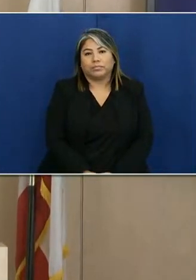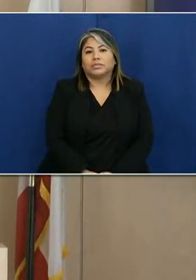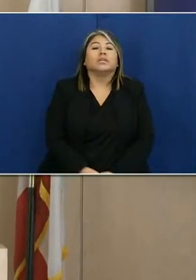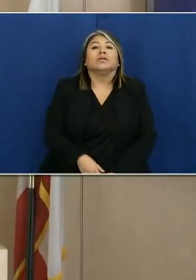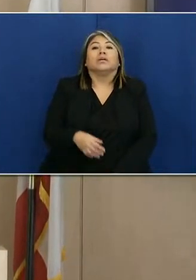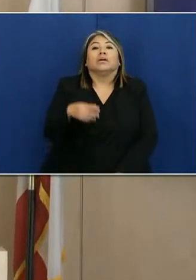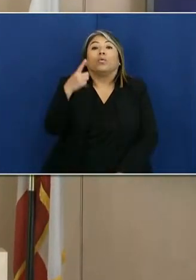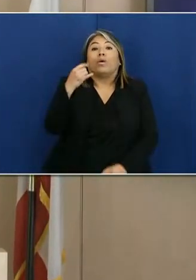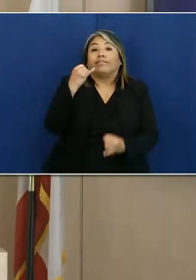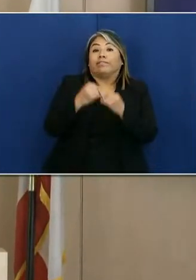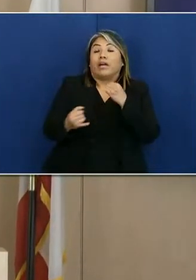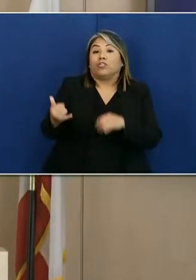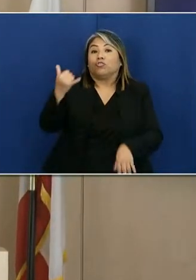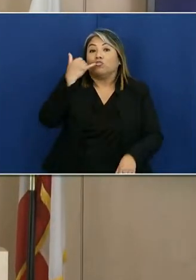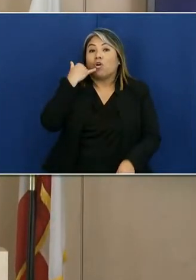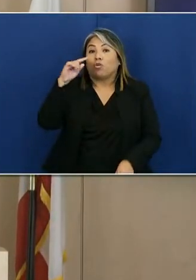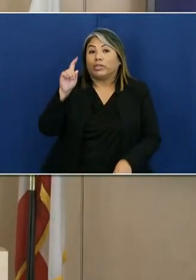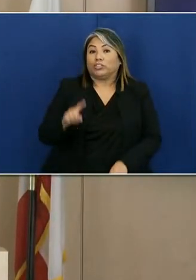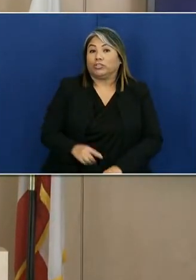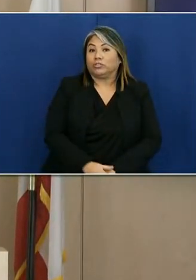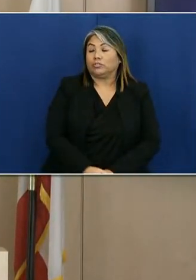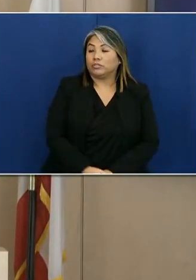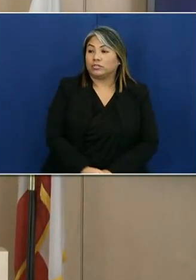Okay, we have one final call-in question.